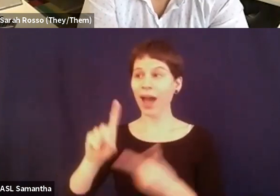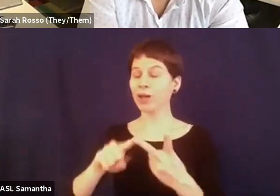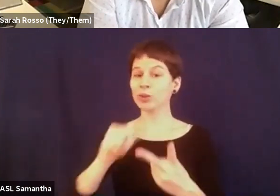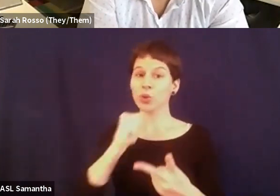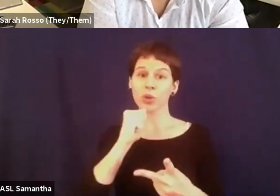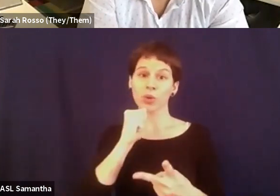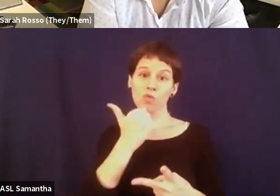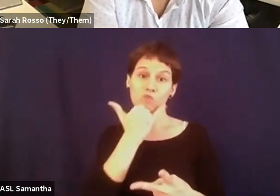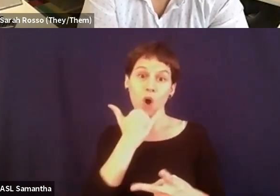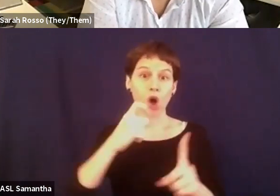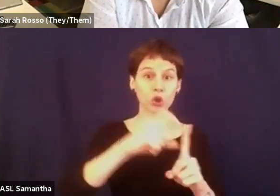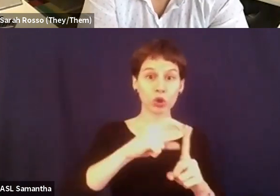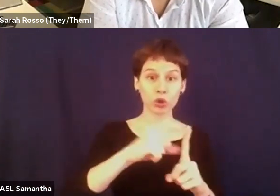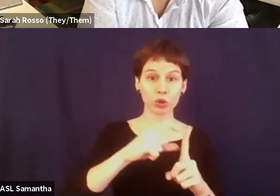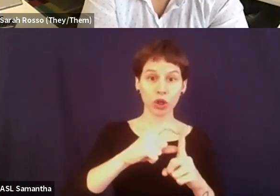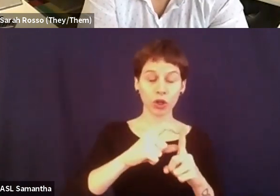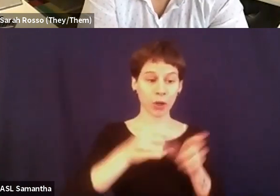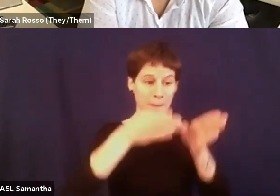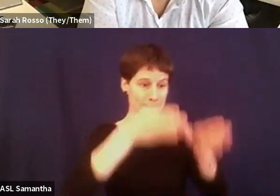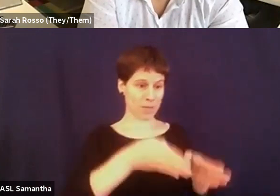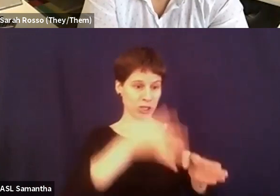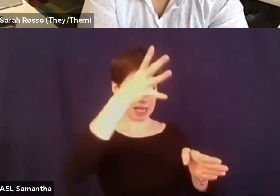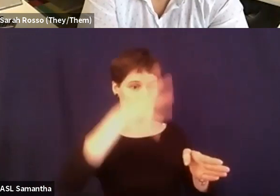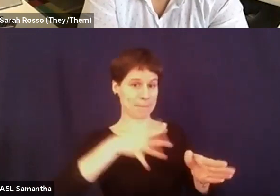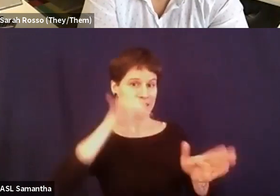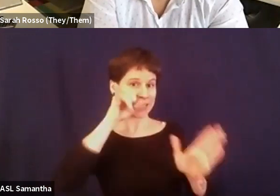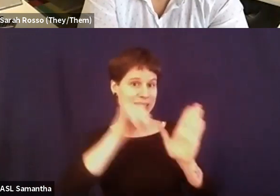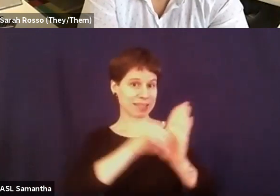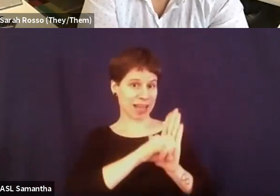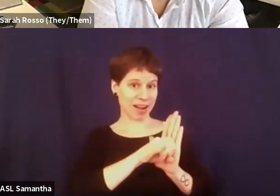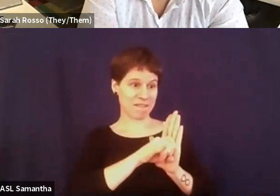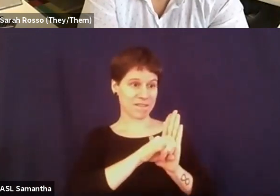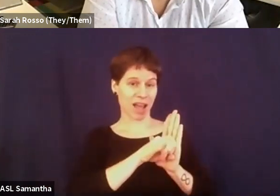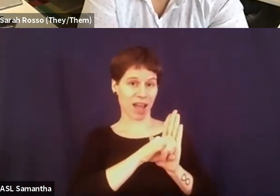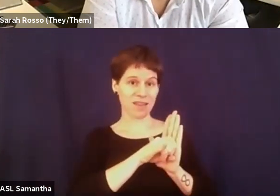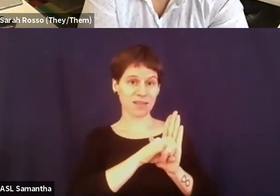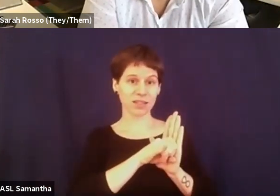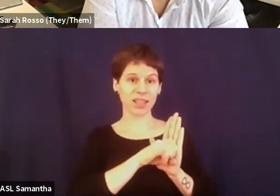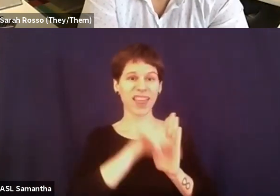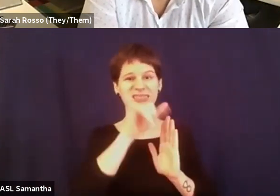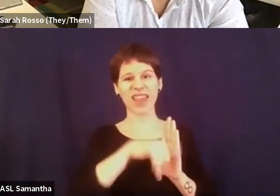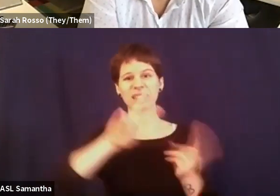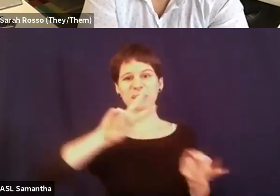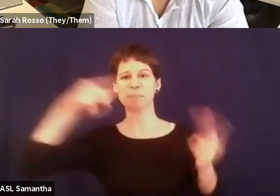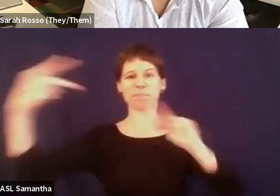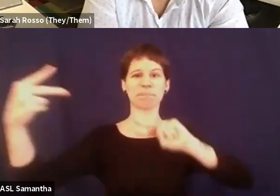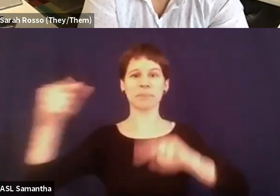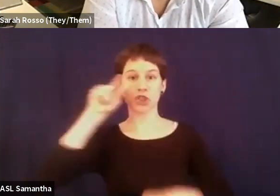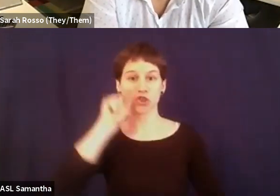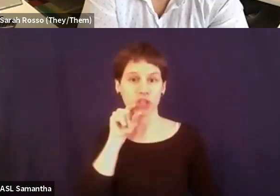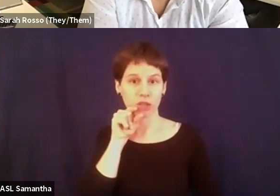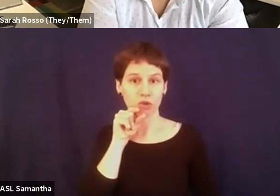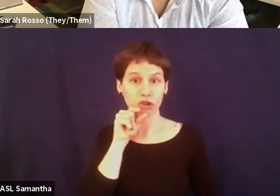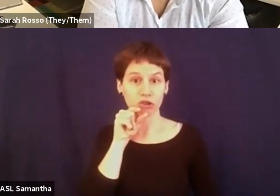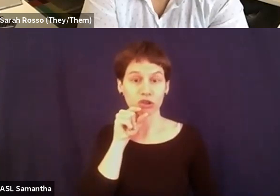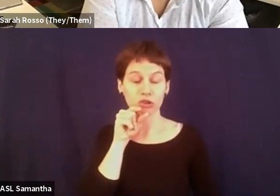calling somebody who is masculine identified an actress. This would be misgendering. It's another thing that we want to avoid.